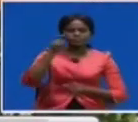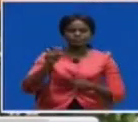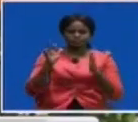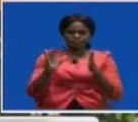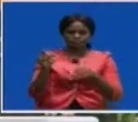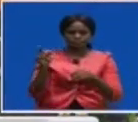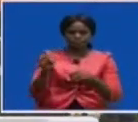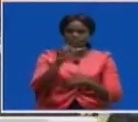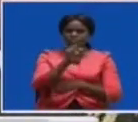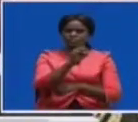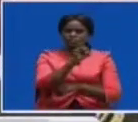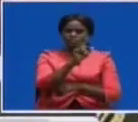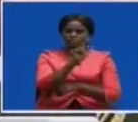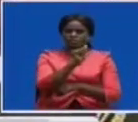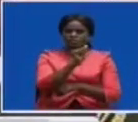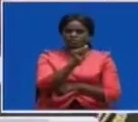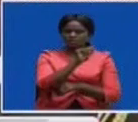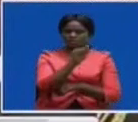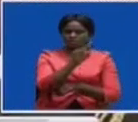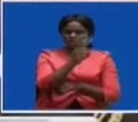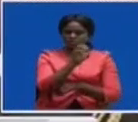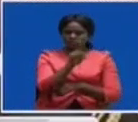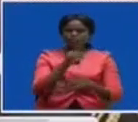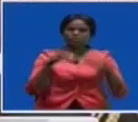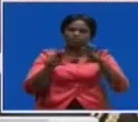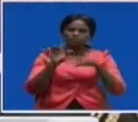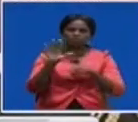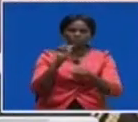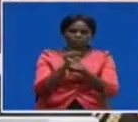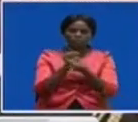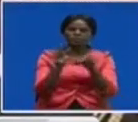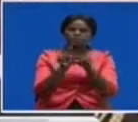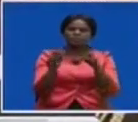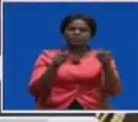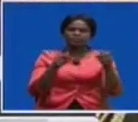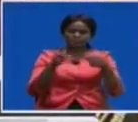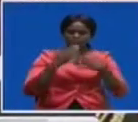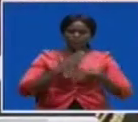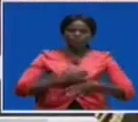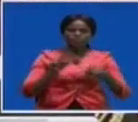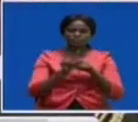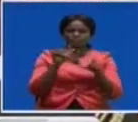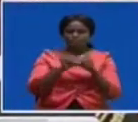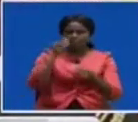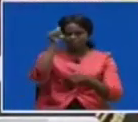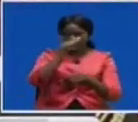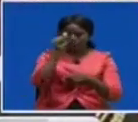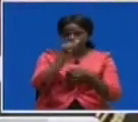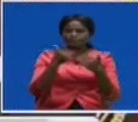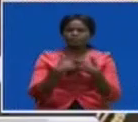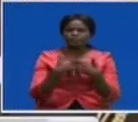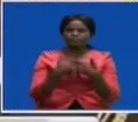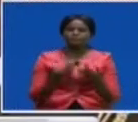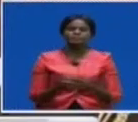Lieutenant General William Sikazwe said he will ensure the Army continues to play its role to maintain peace in the country and on the African continent. So as I